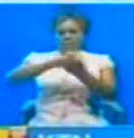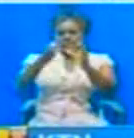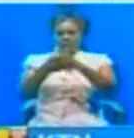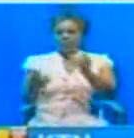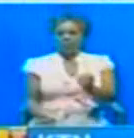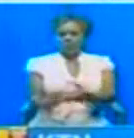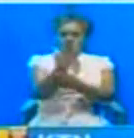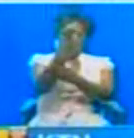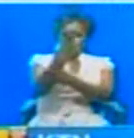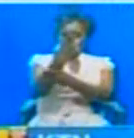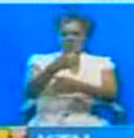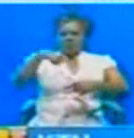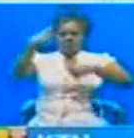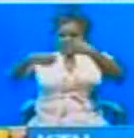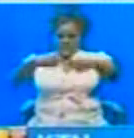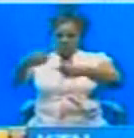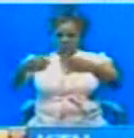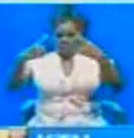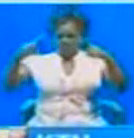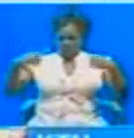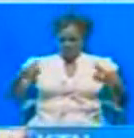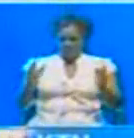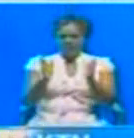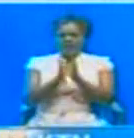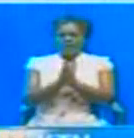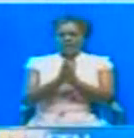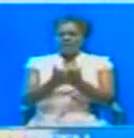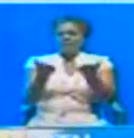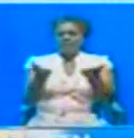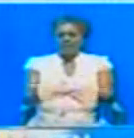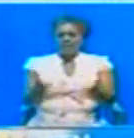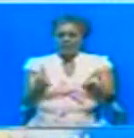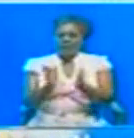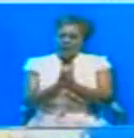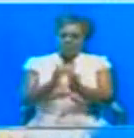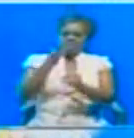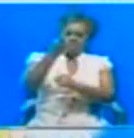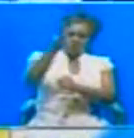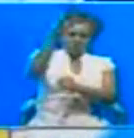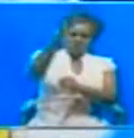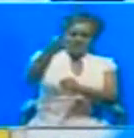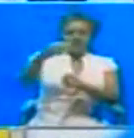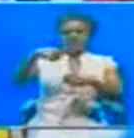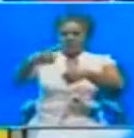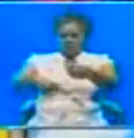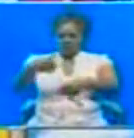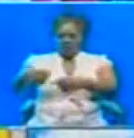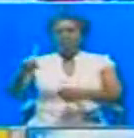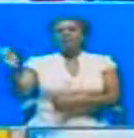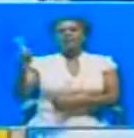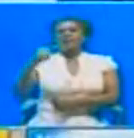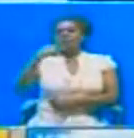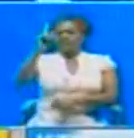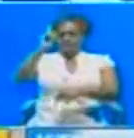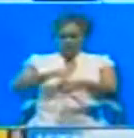source of prosperity and for the current and future generations as well. The president says